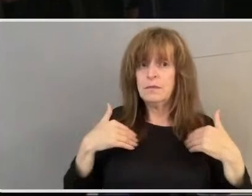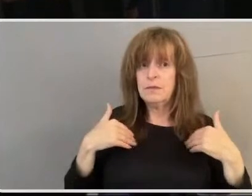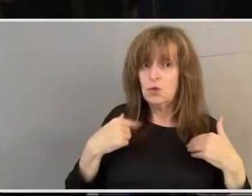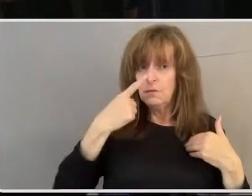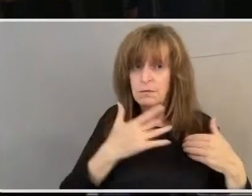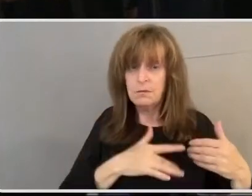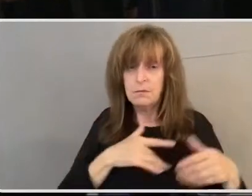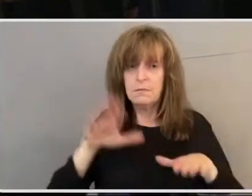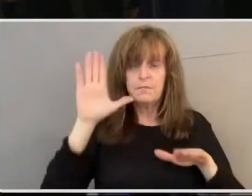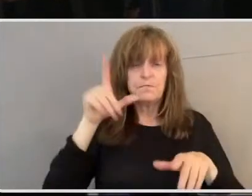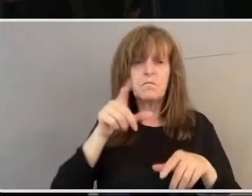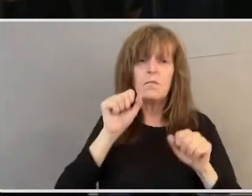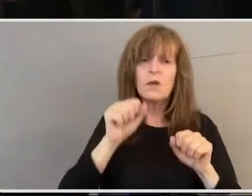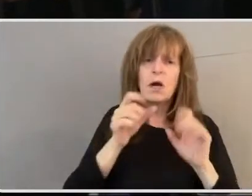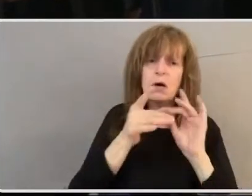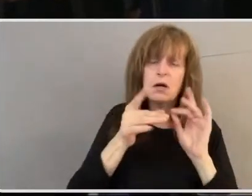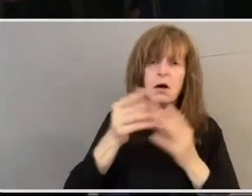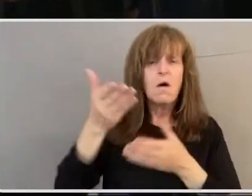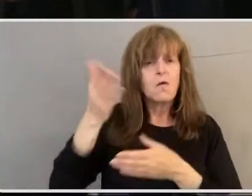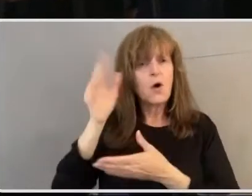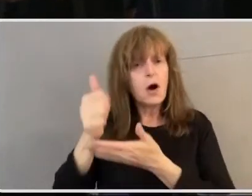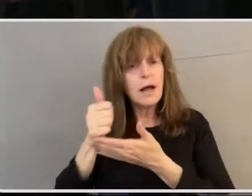"I affirm."